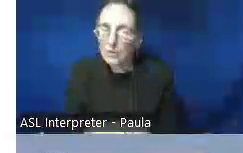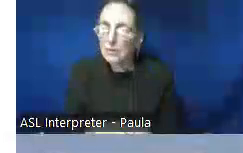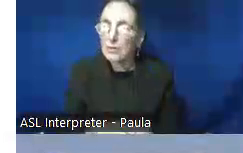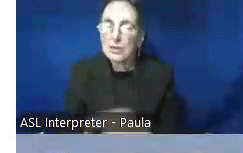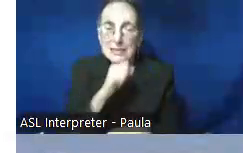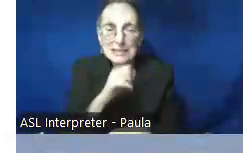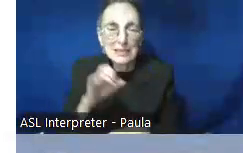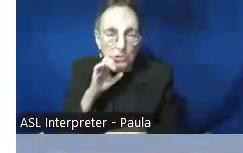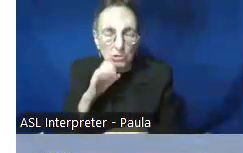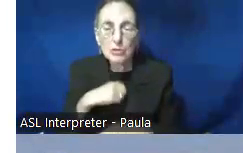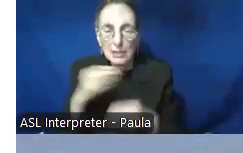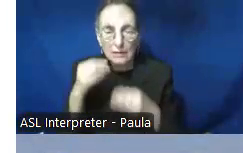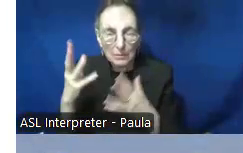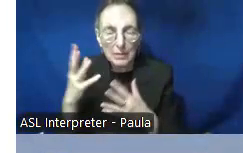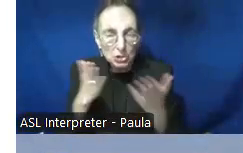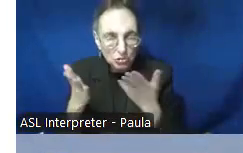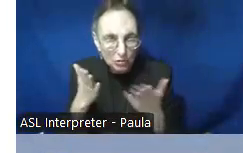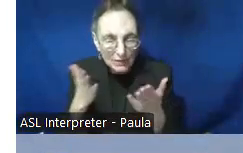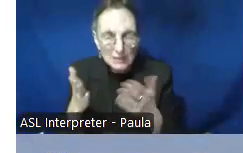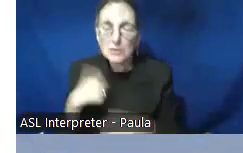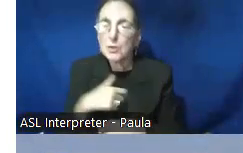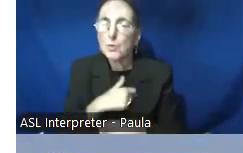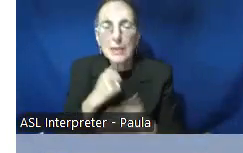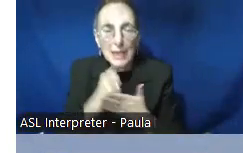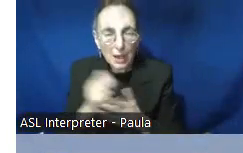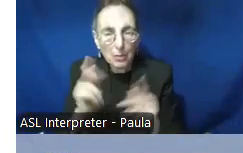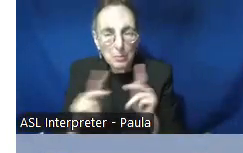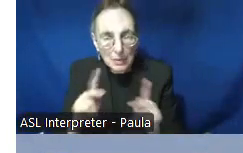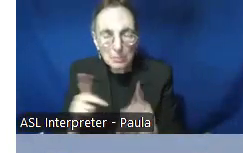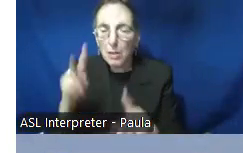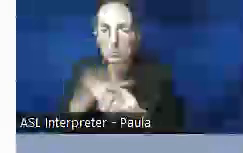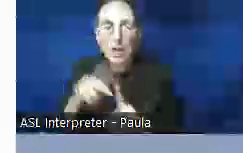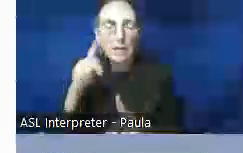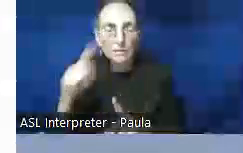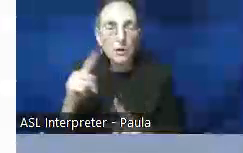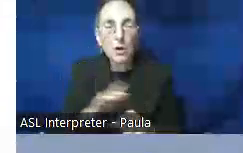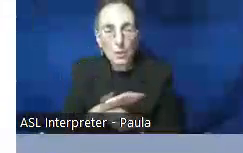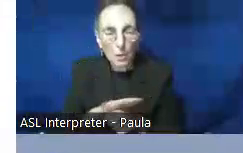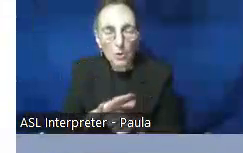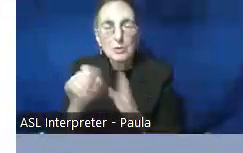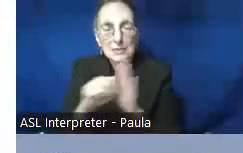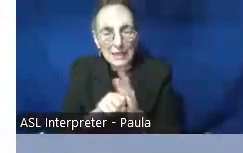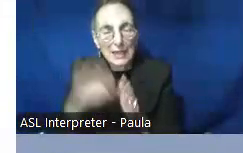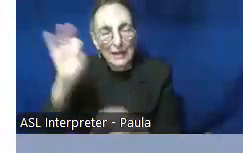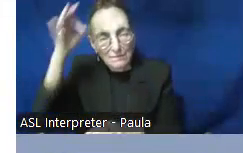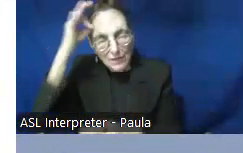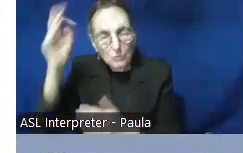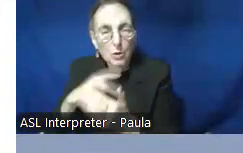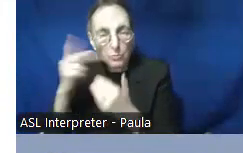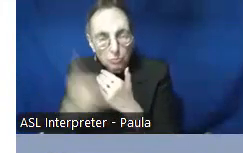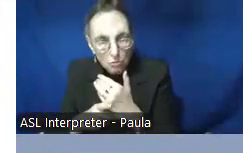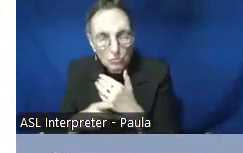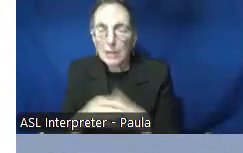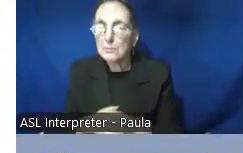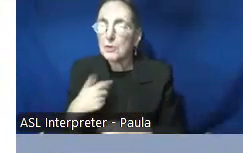services, which I always just coin as we help people apply for local, state, and federal programs. We do options counseling